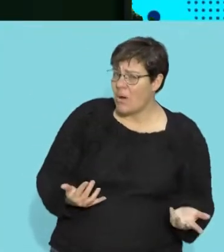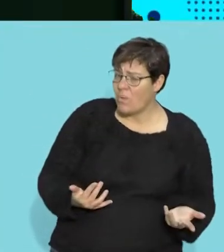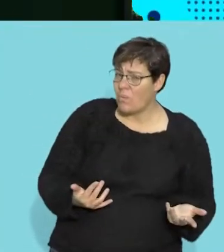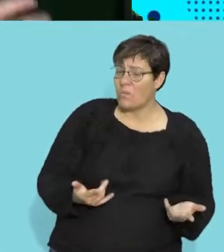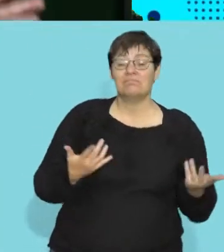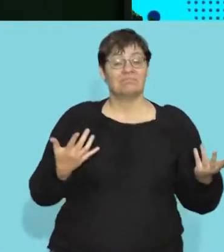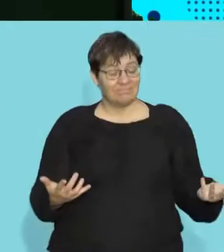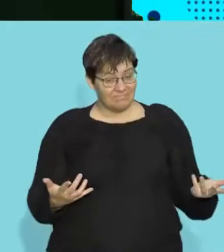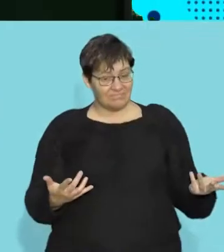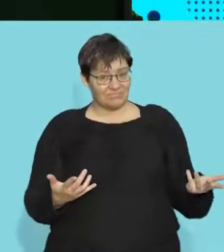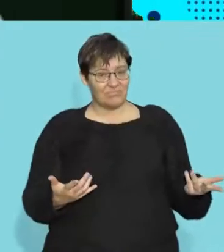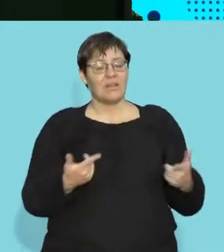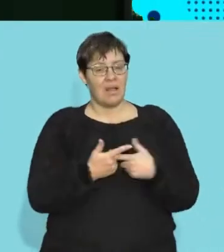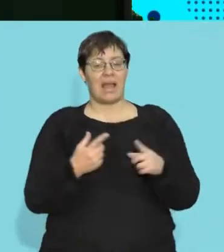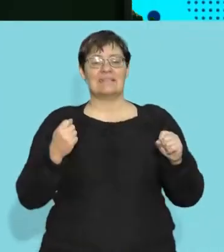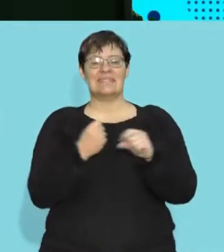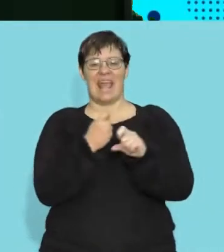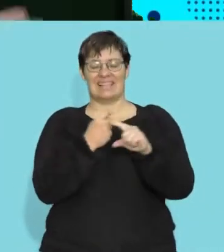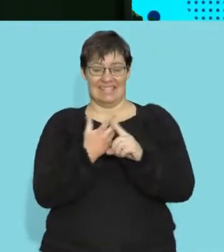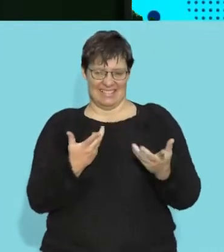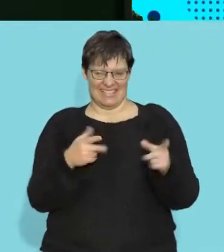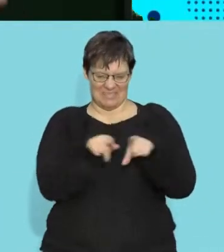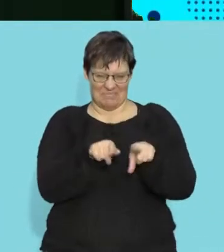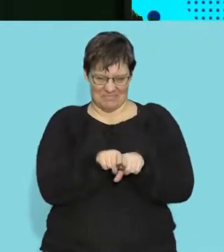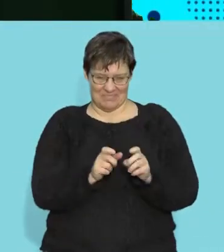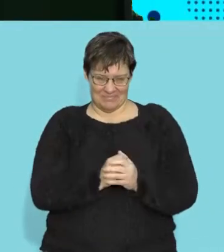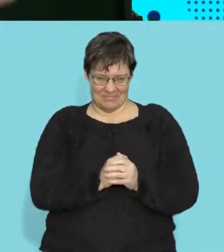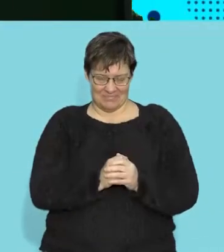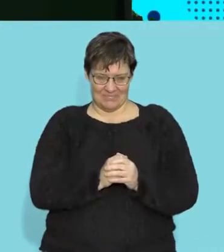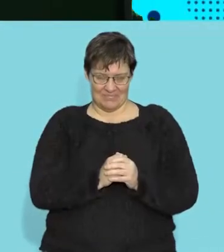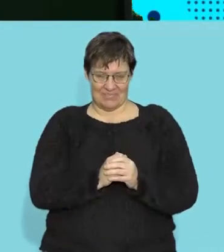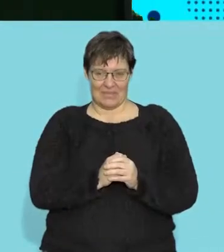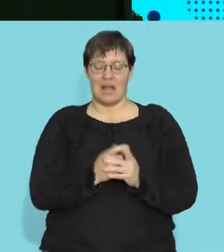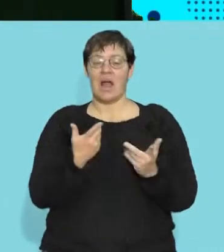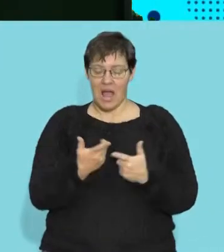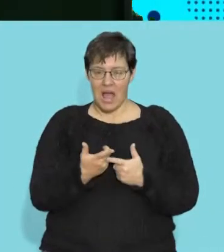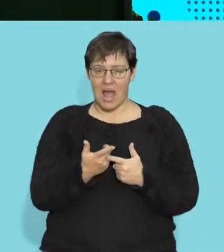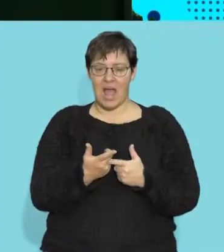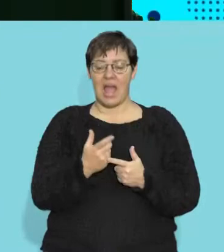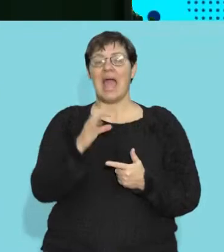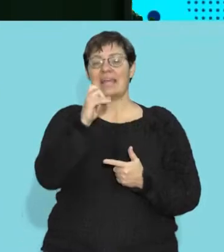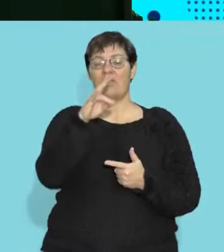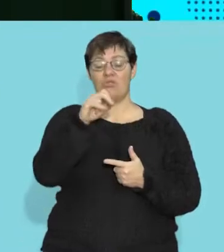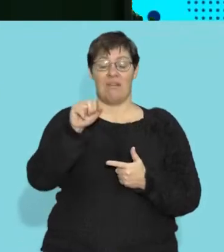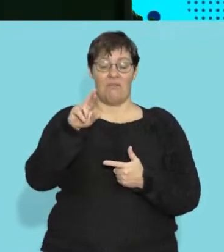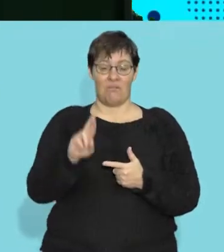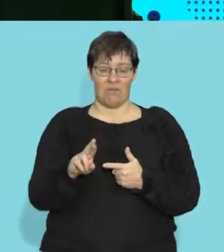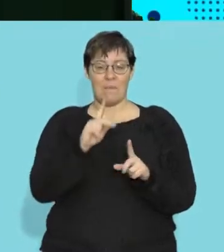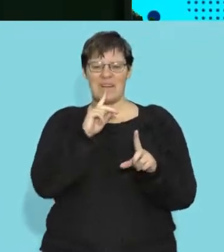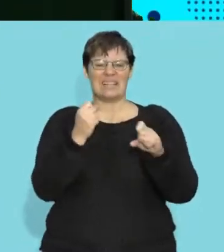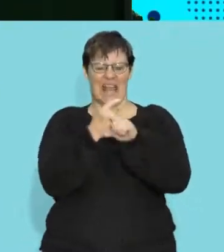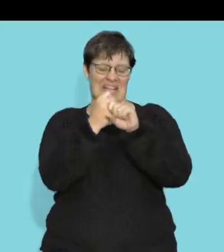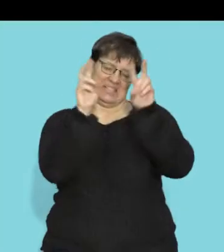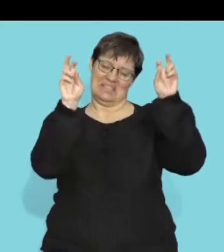Blood gets carried in taxis. All right, blood gets carried in a taxi. There's a carrier that picks it up. Now, what are